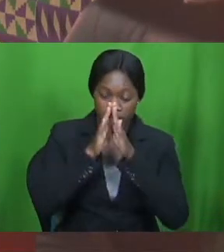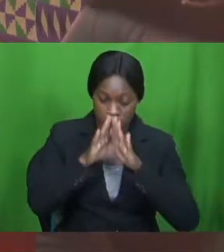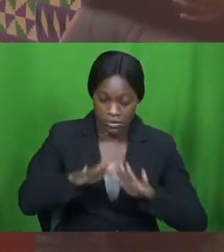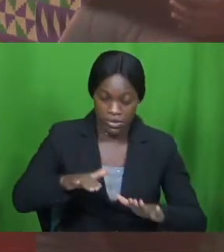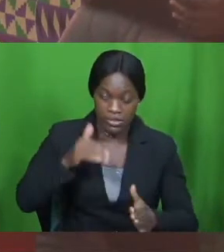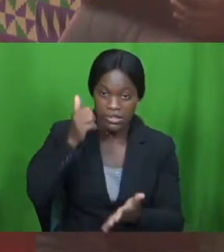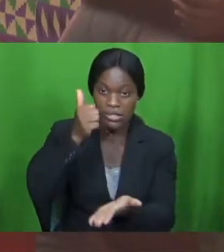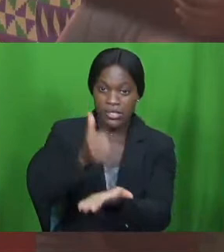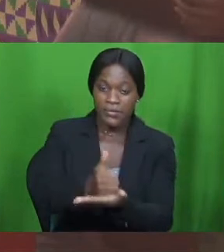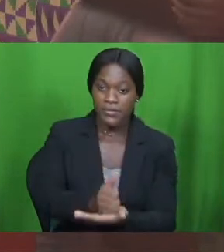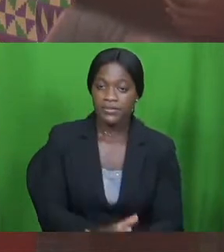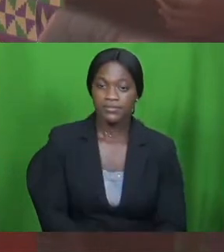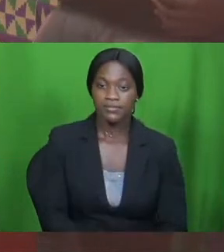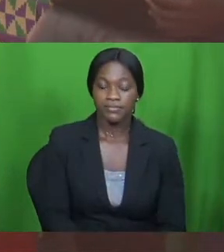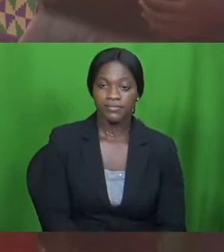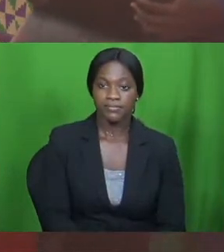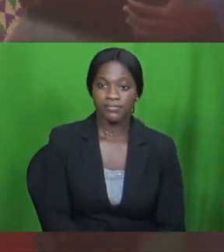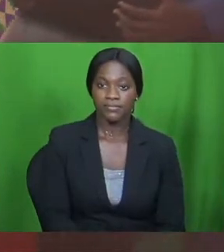Amen.